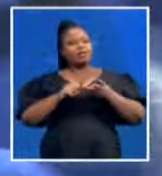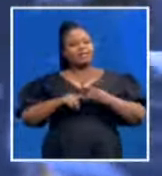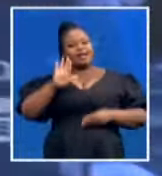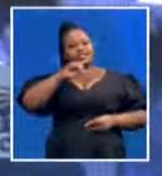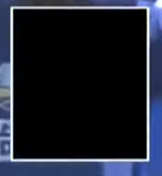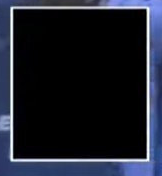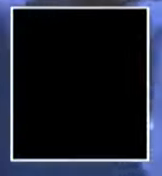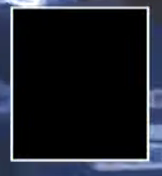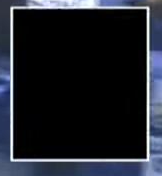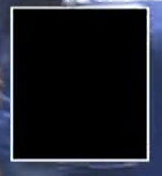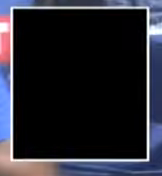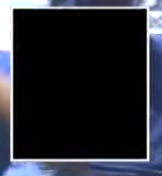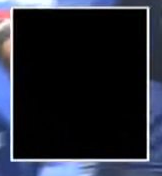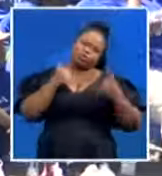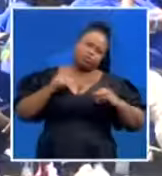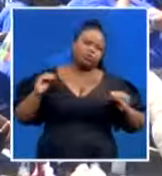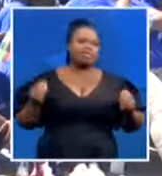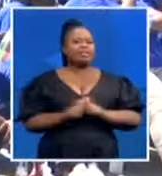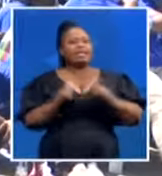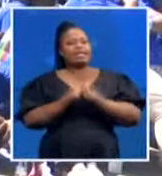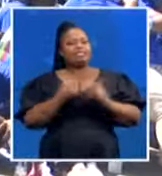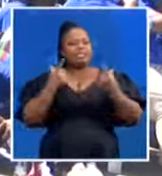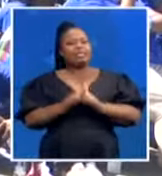done. Viva Viva!